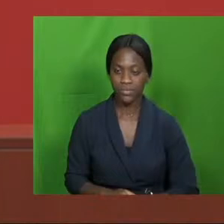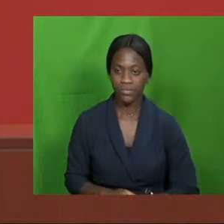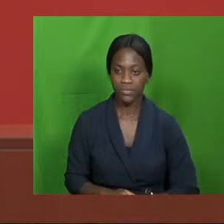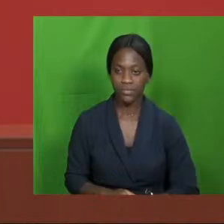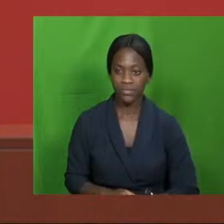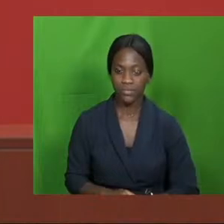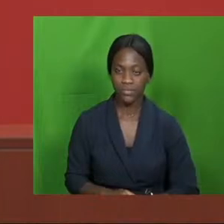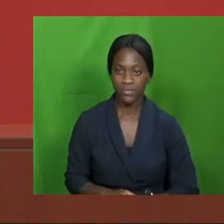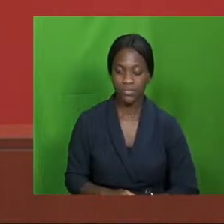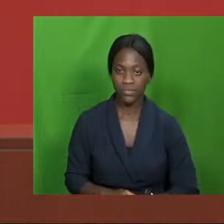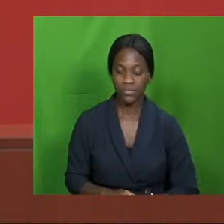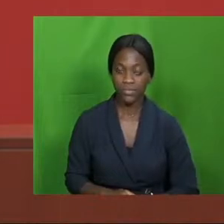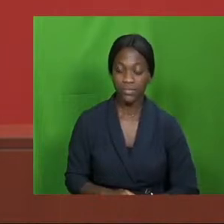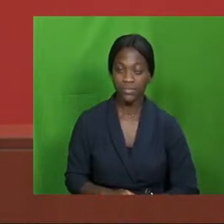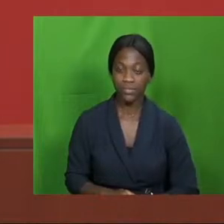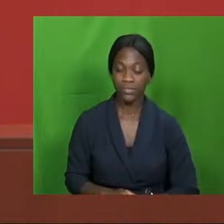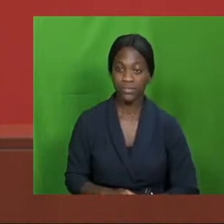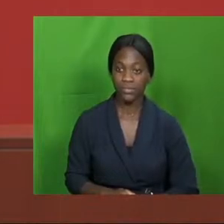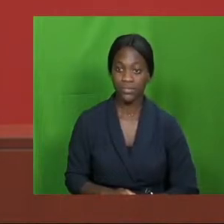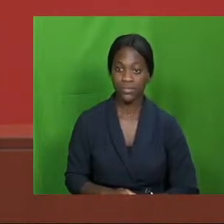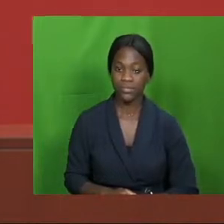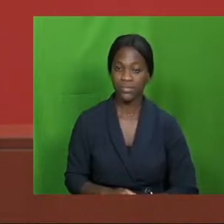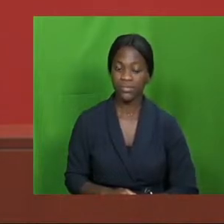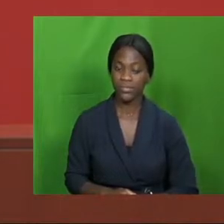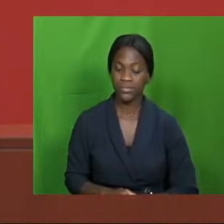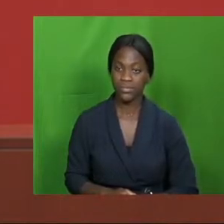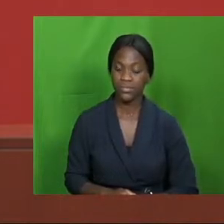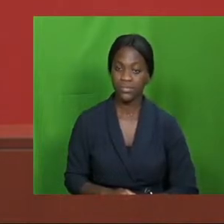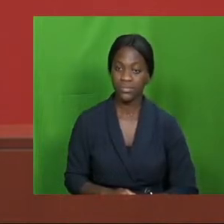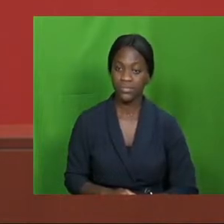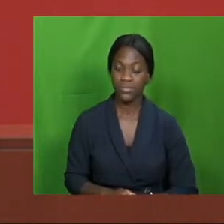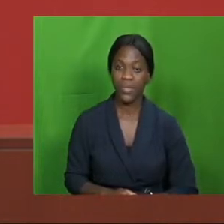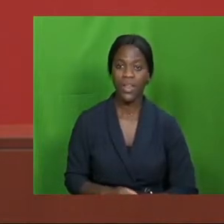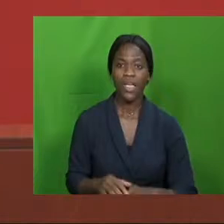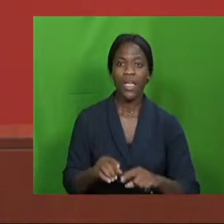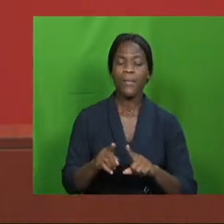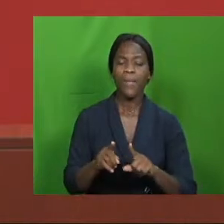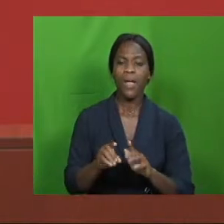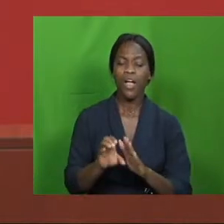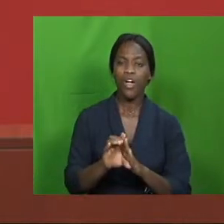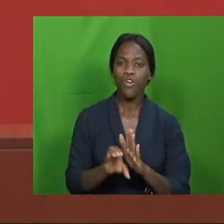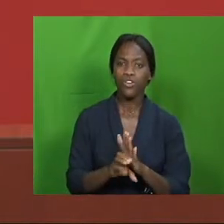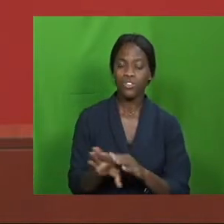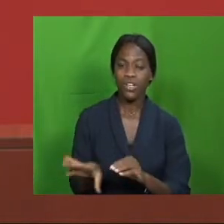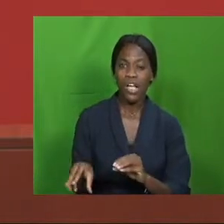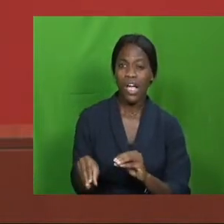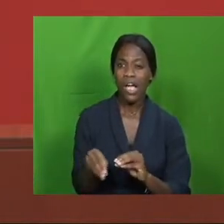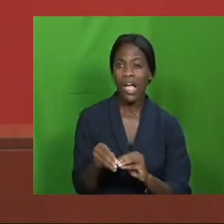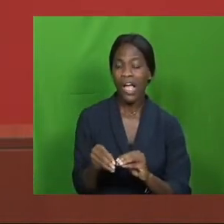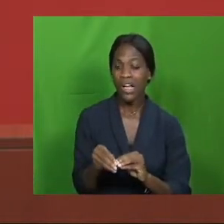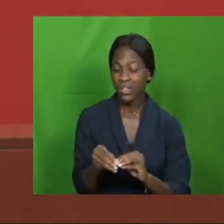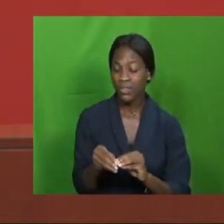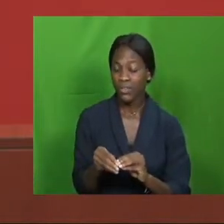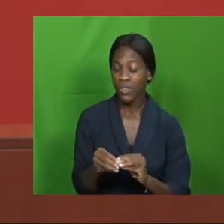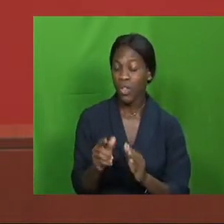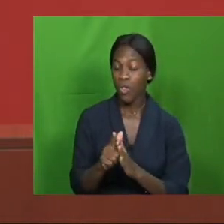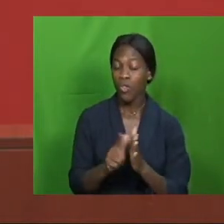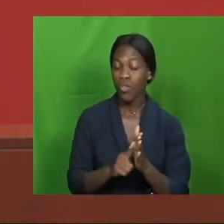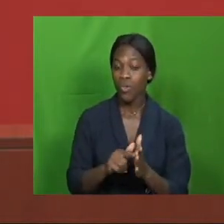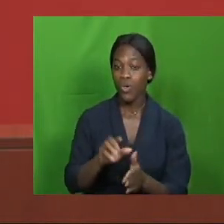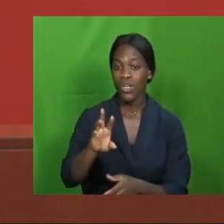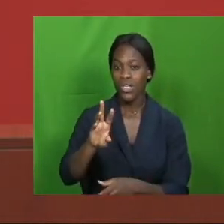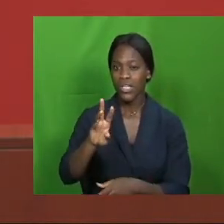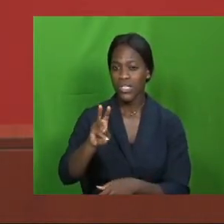the constitutional provision is supplemented, however, by Order 16.1 of the